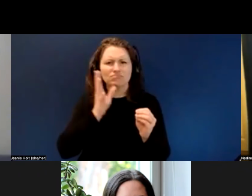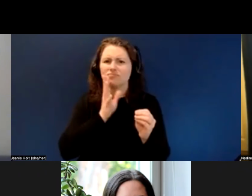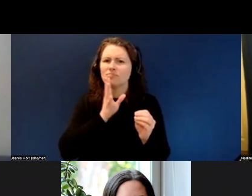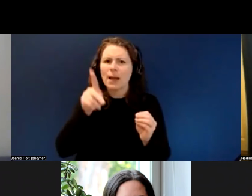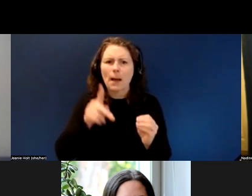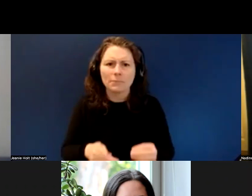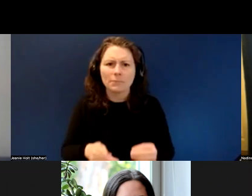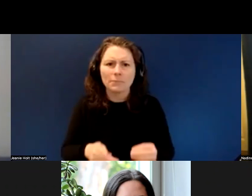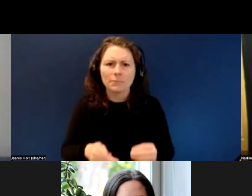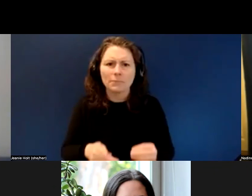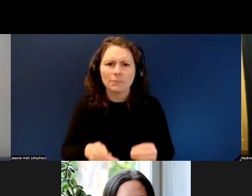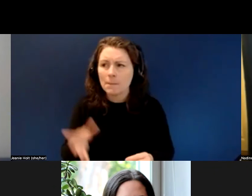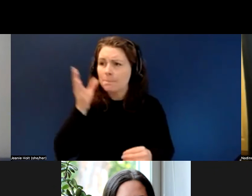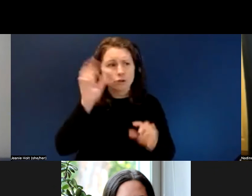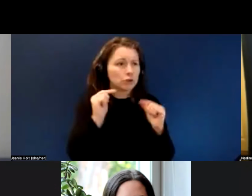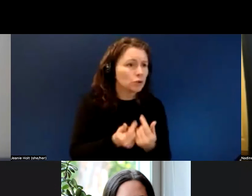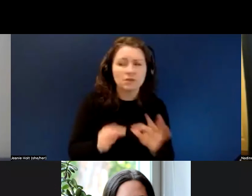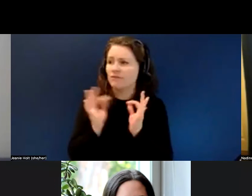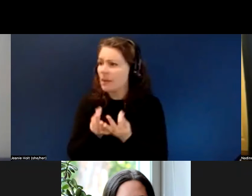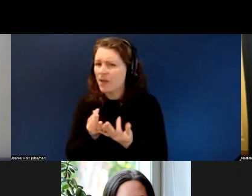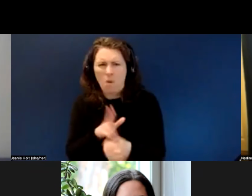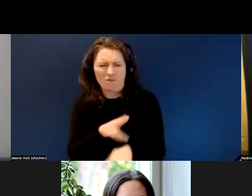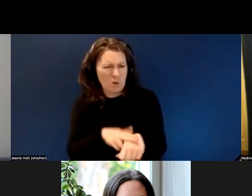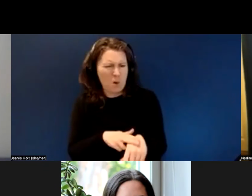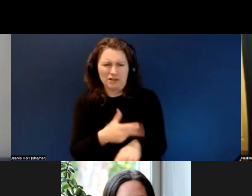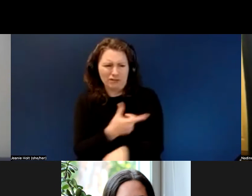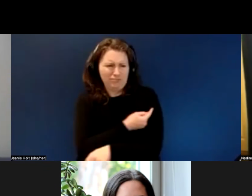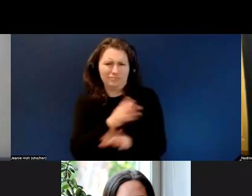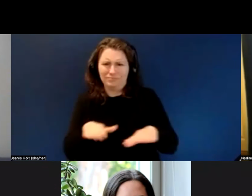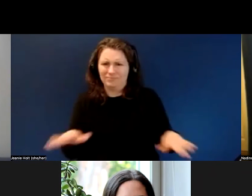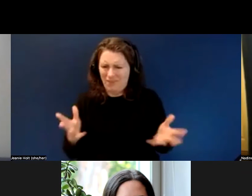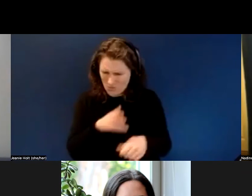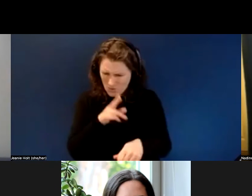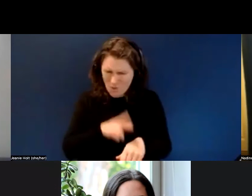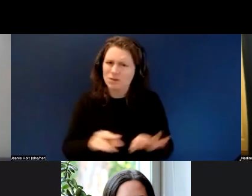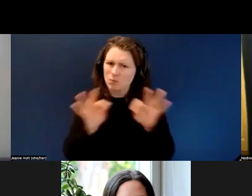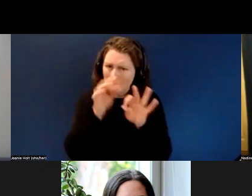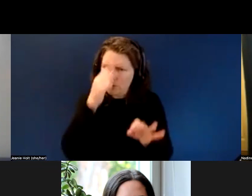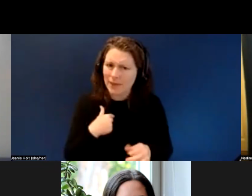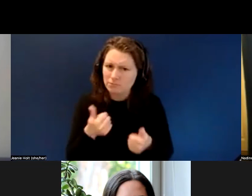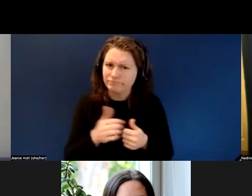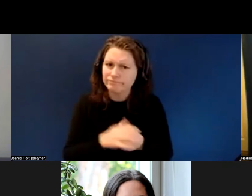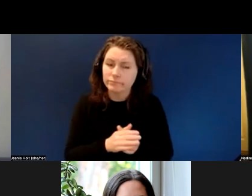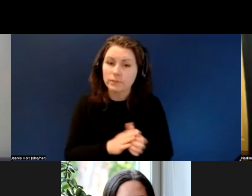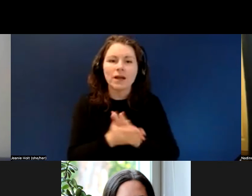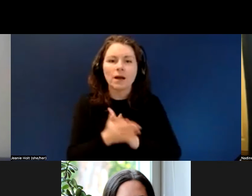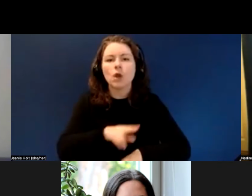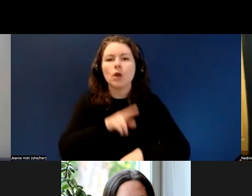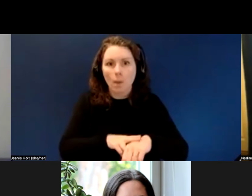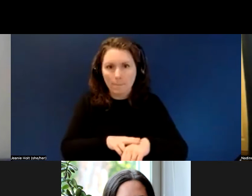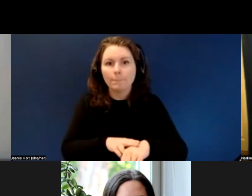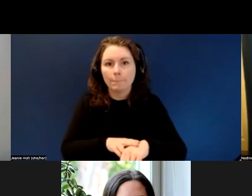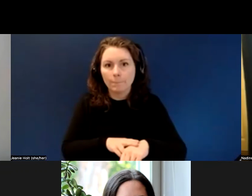in their parenting groups with their families and saying, yes, of course I got my children immunized. It's important to me, so that it becomes normal, so